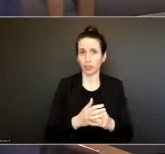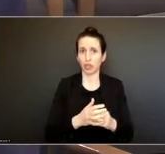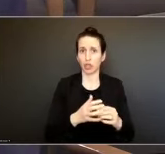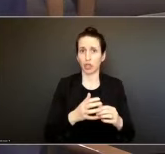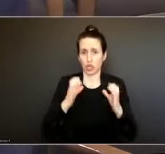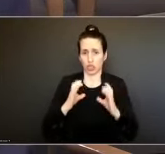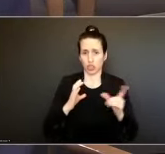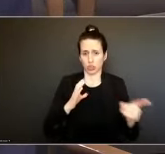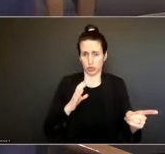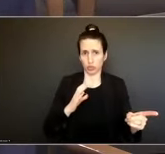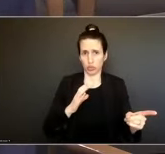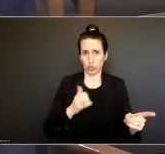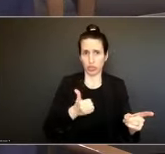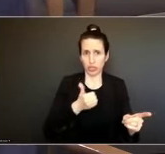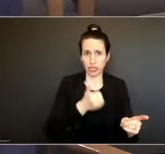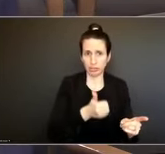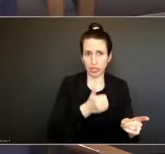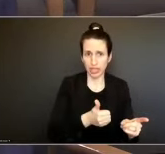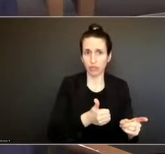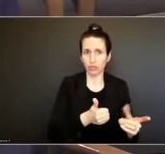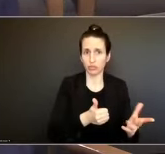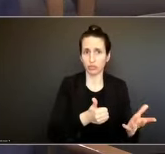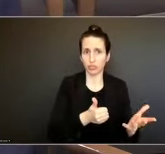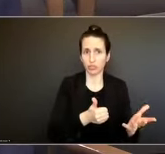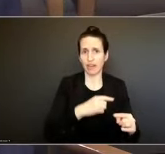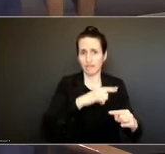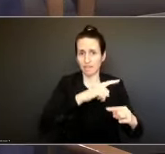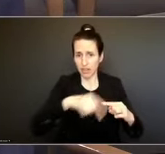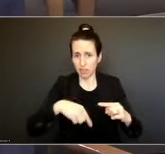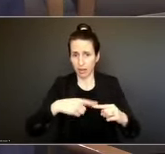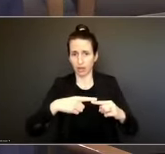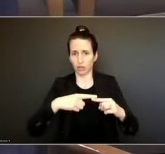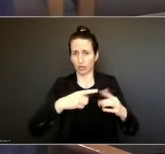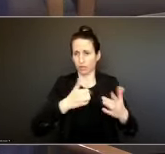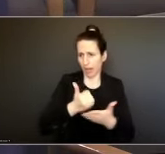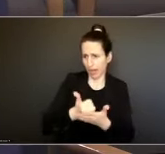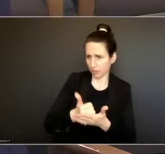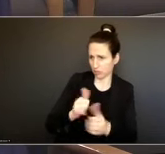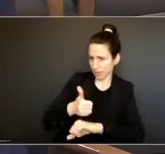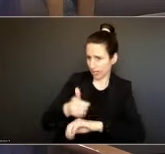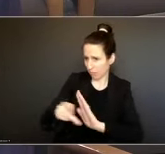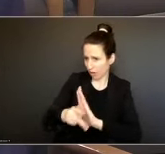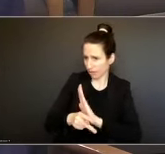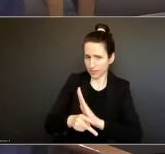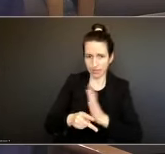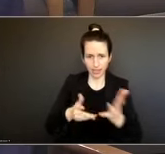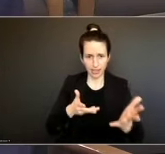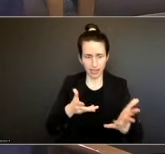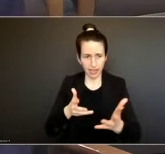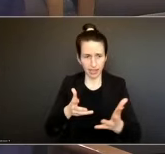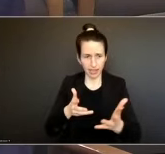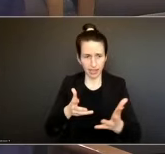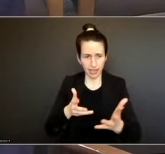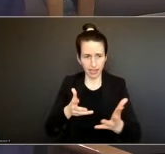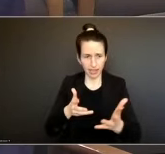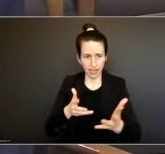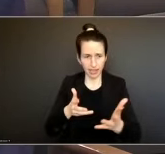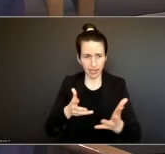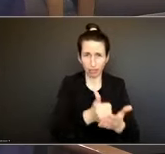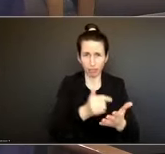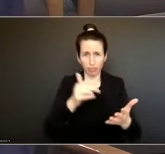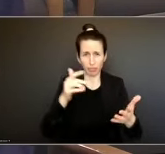service provider and to the system who makes these policies evaporate. There are certainly some and some decent